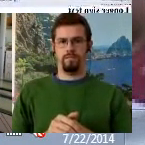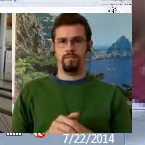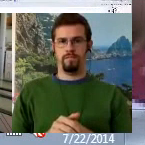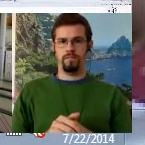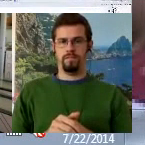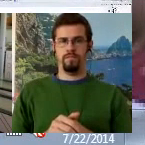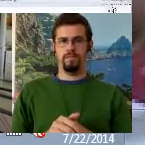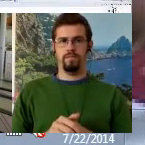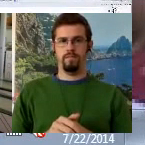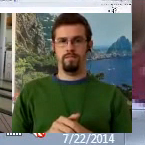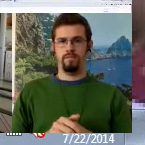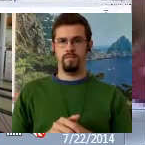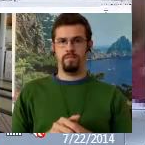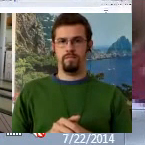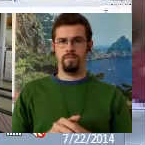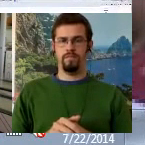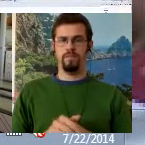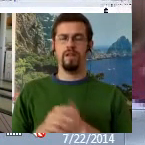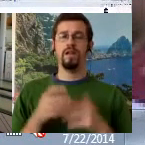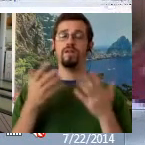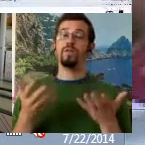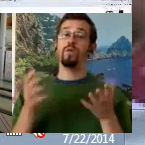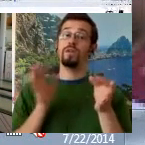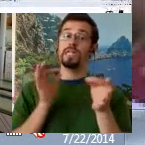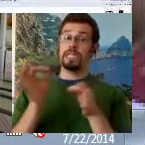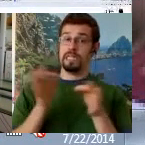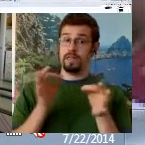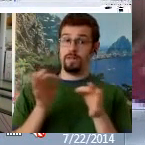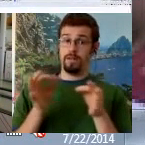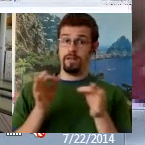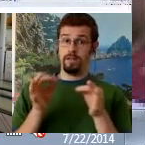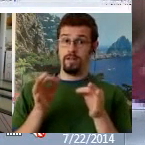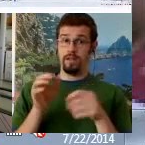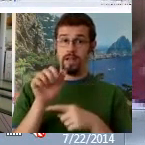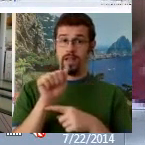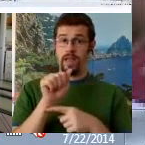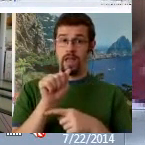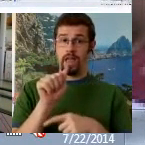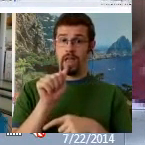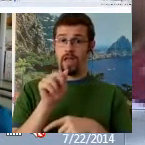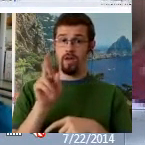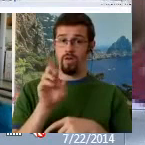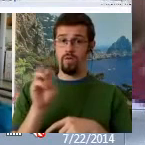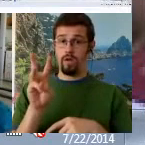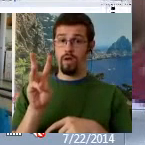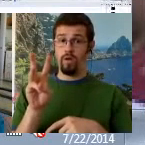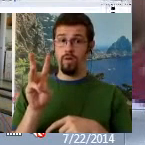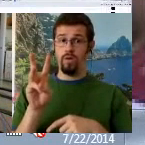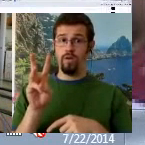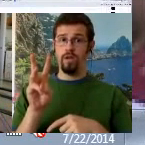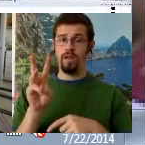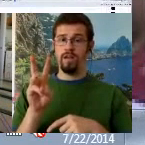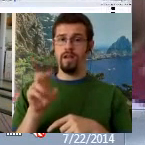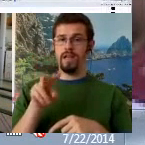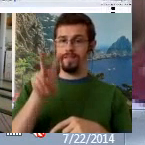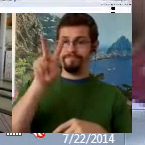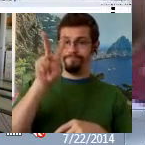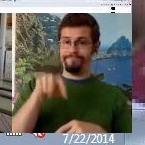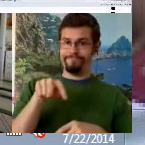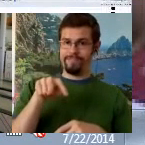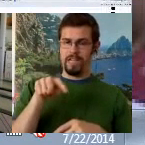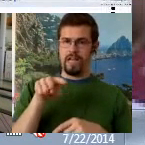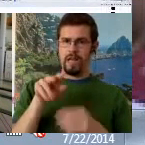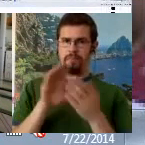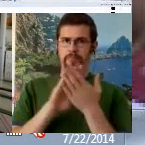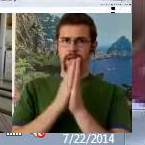us. And to explain to everybody, the arrows, the double-stemmed arrow, the two lines sort of blended together and became